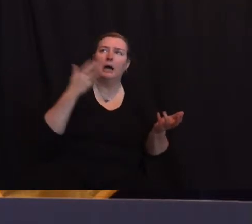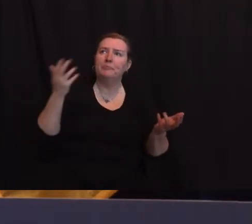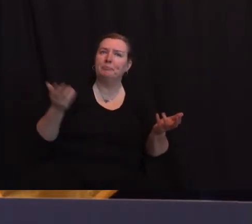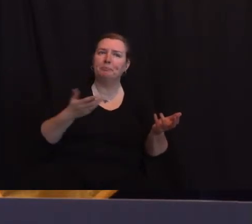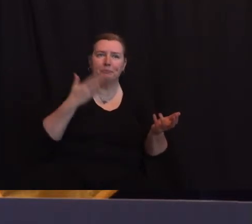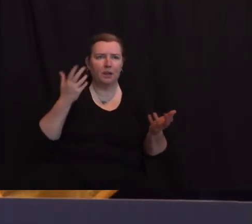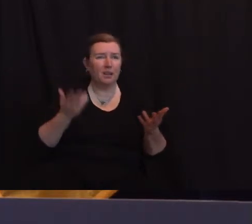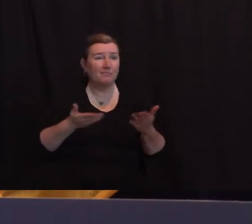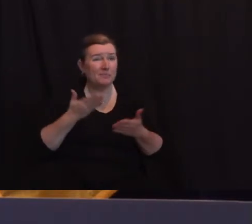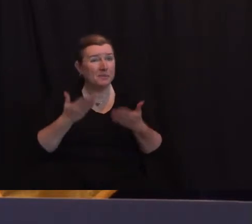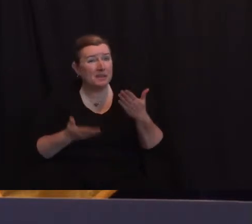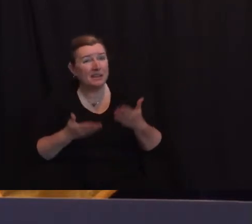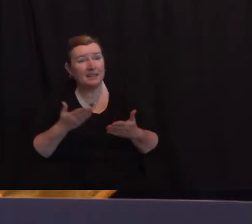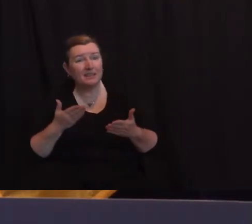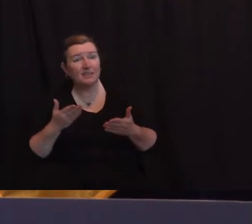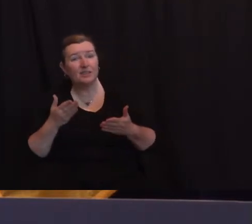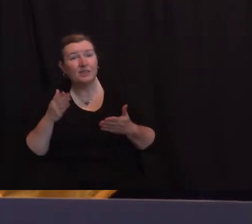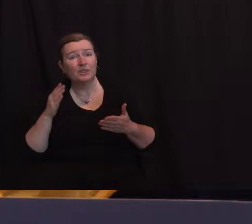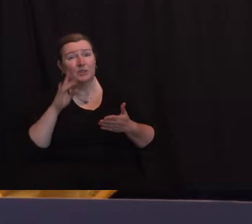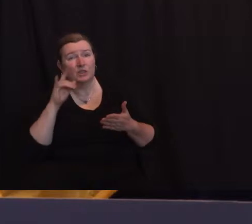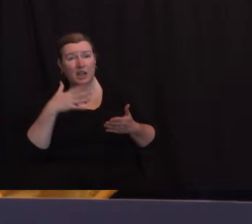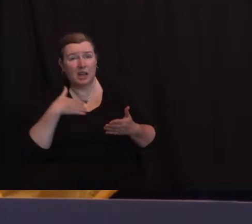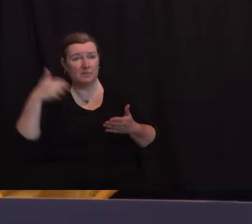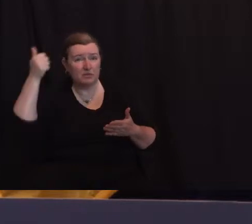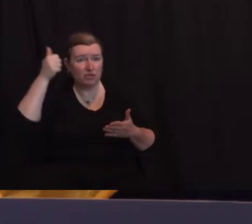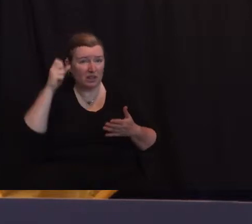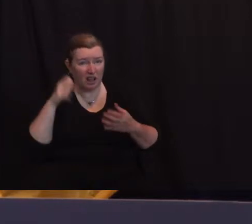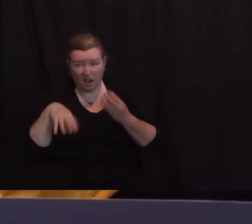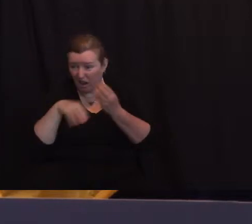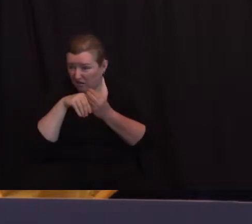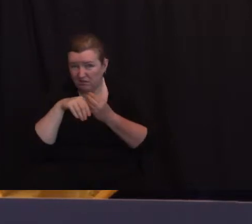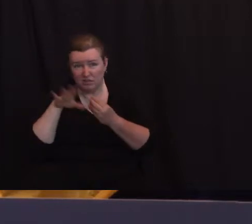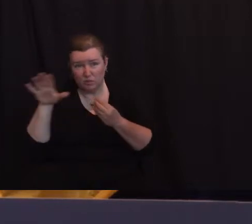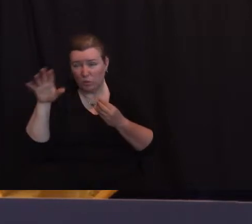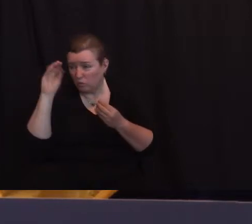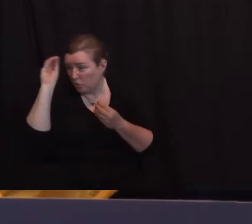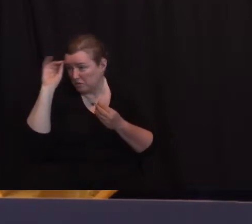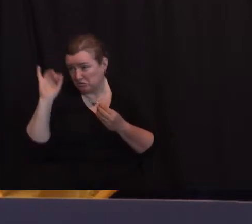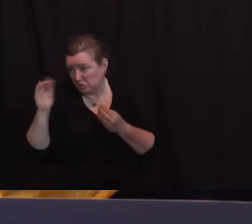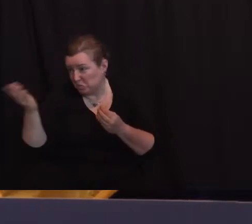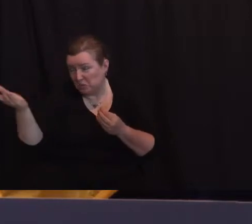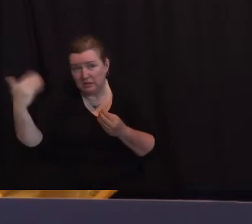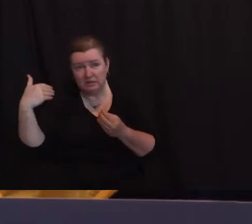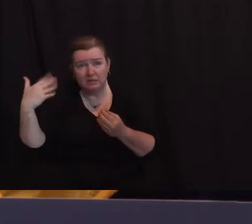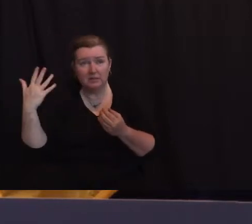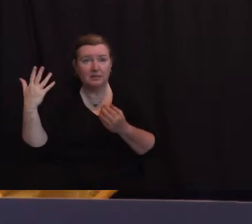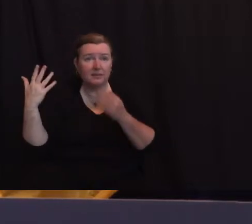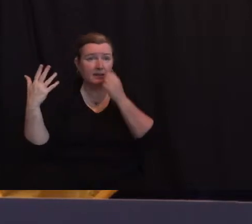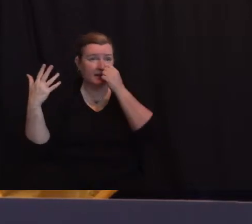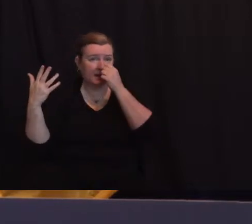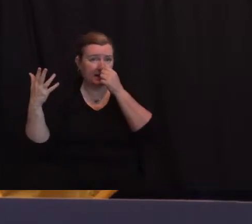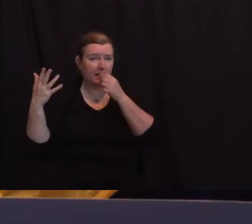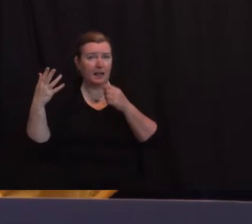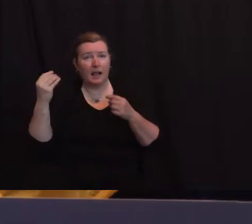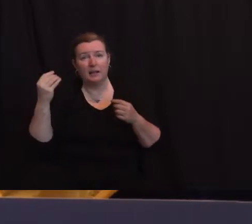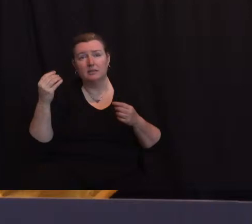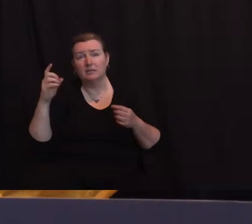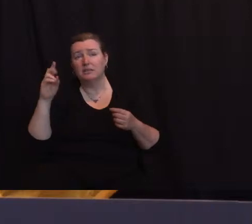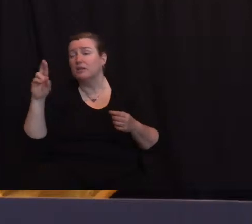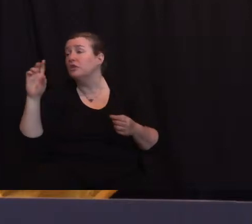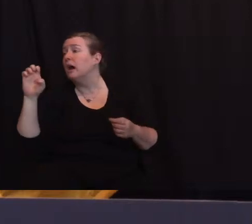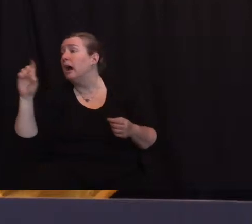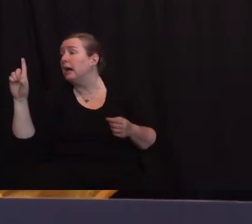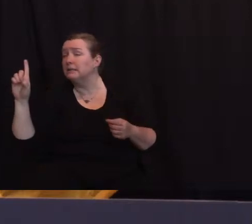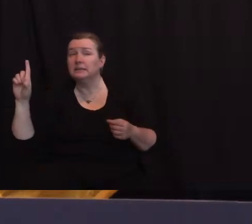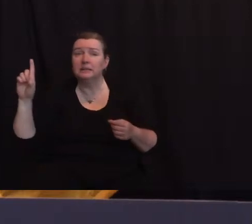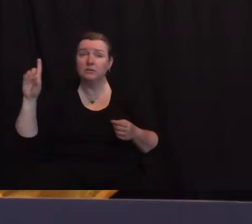maybe, Commissioner, you could also weigh in on that. And specifically for the Commissioner, but I would also like to get maybe Dr. Ed's opinion on this,